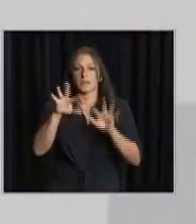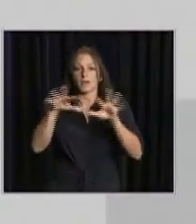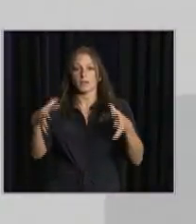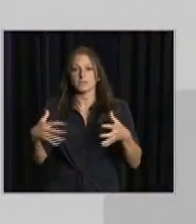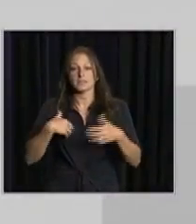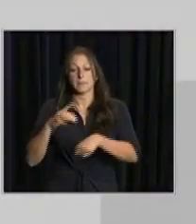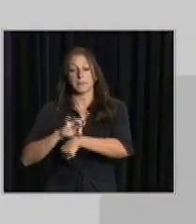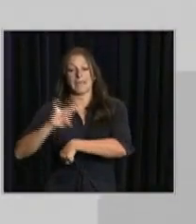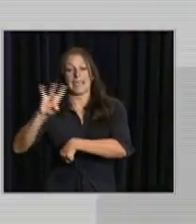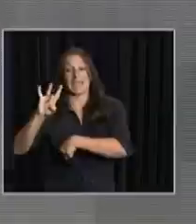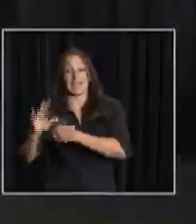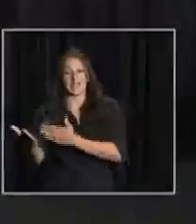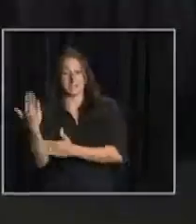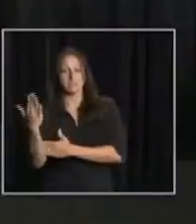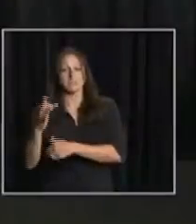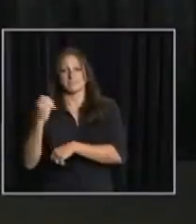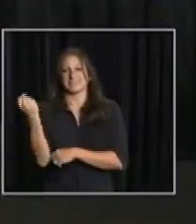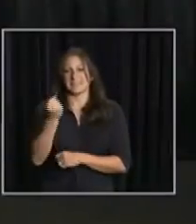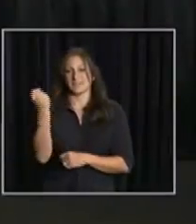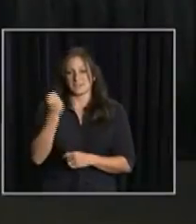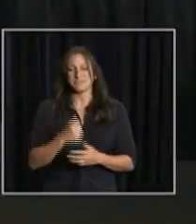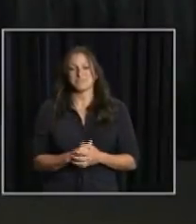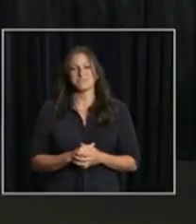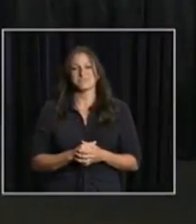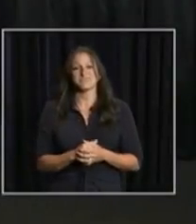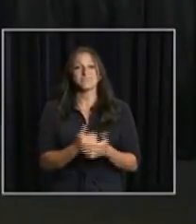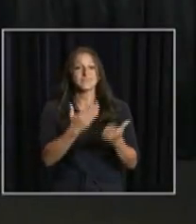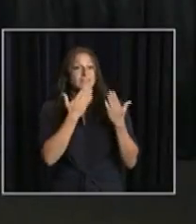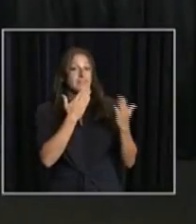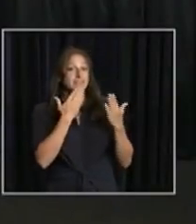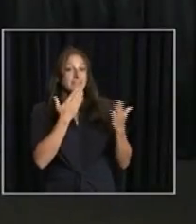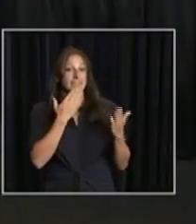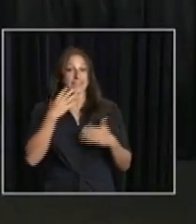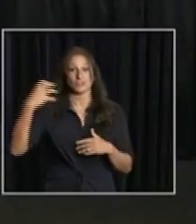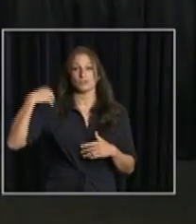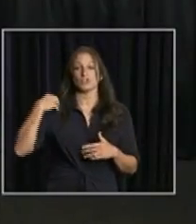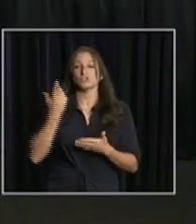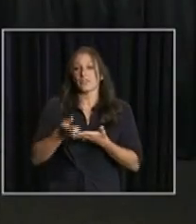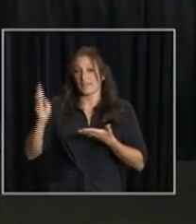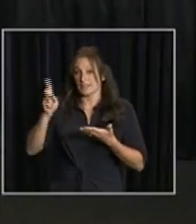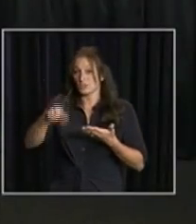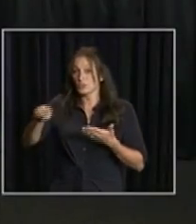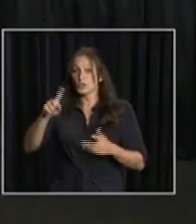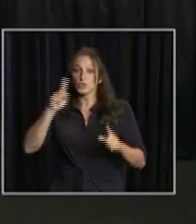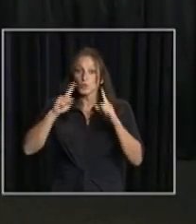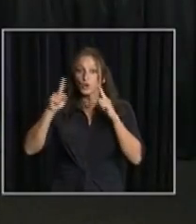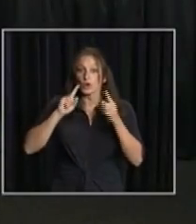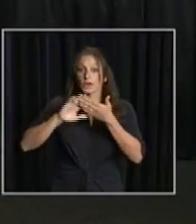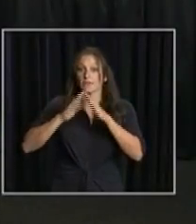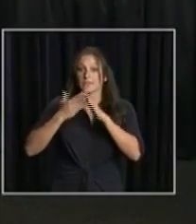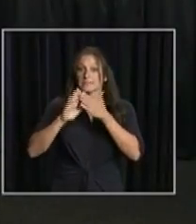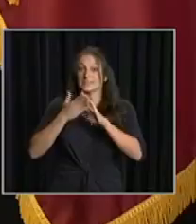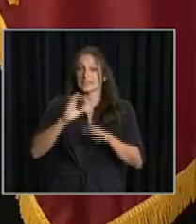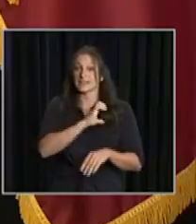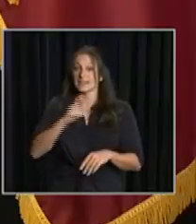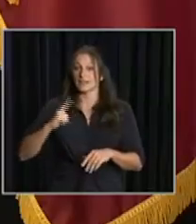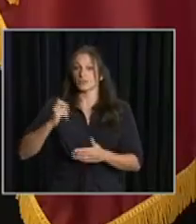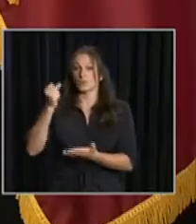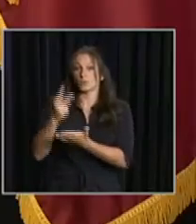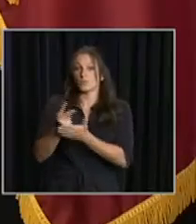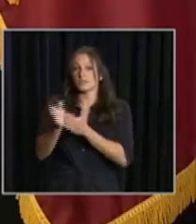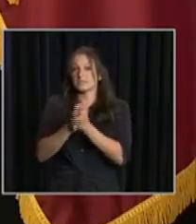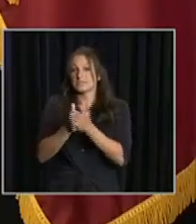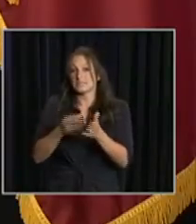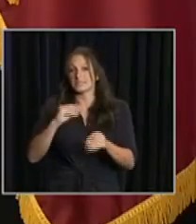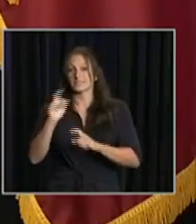on Saturday. Thank you, Judge. And as you heard last week, City Council approved an incentive for vaccinations. Metro Health